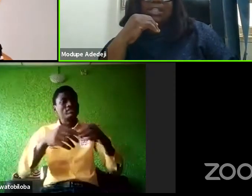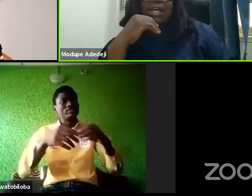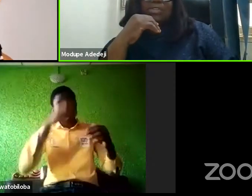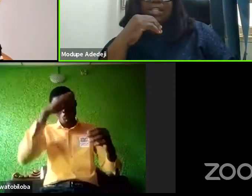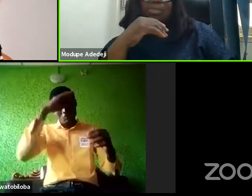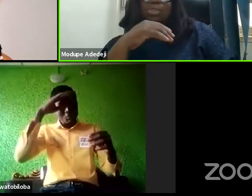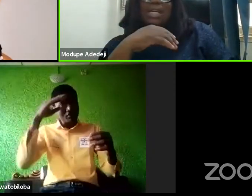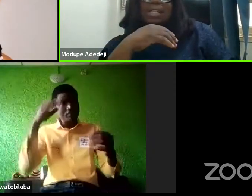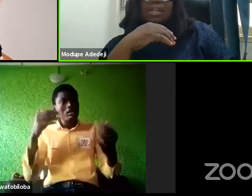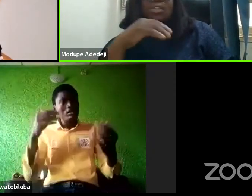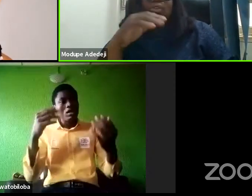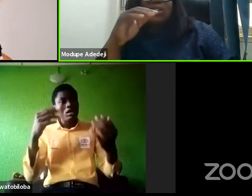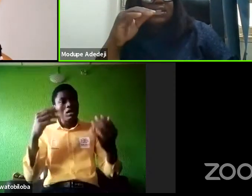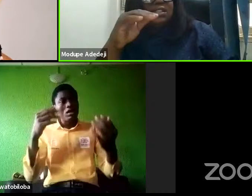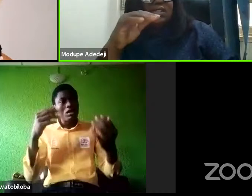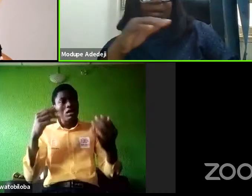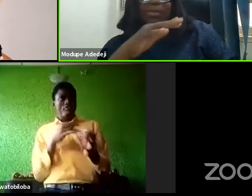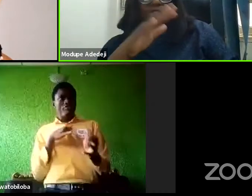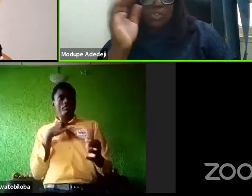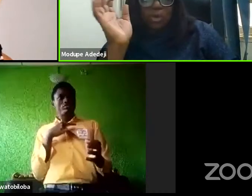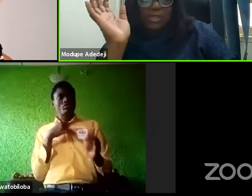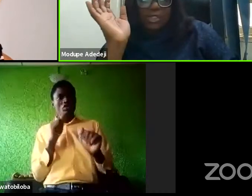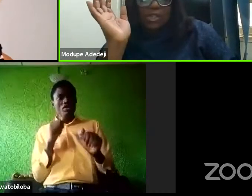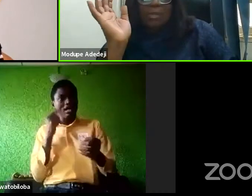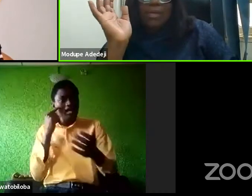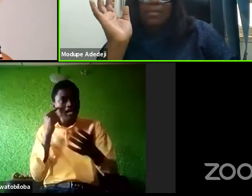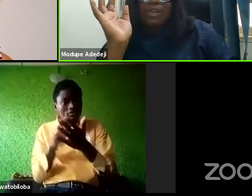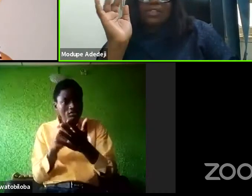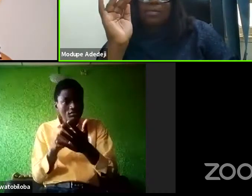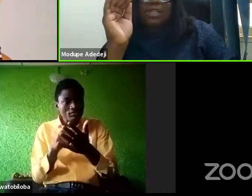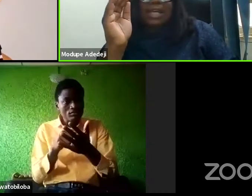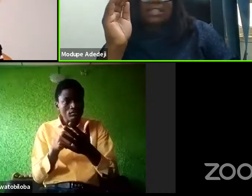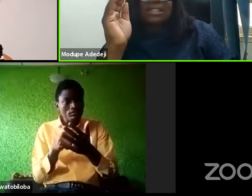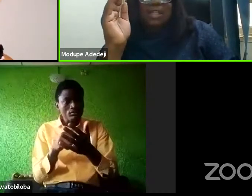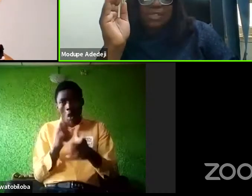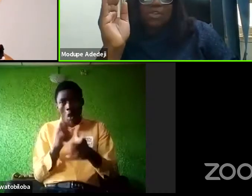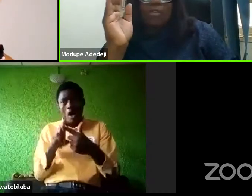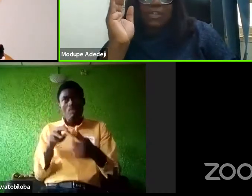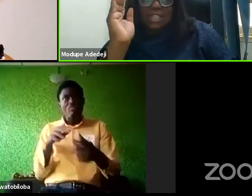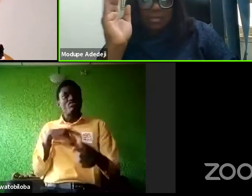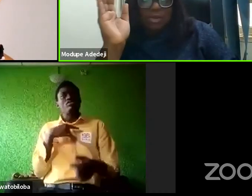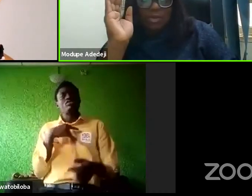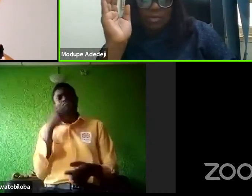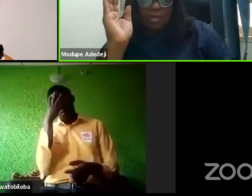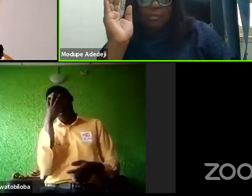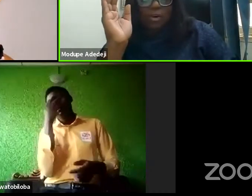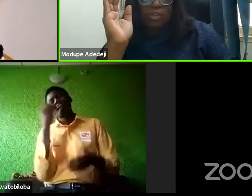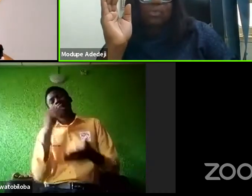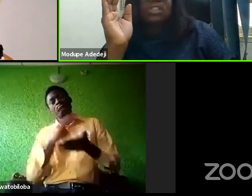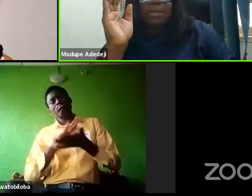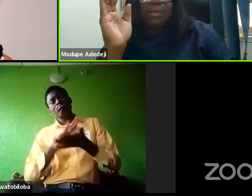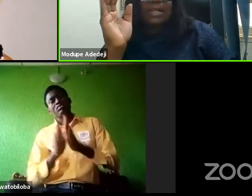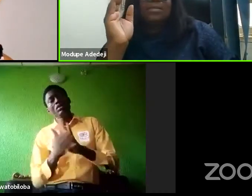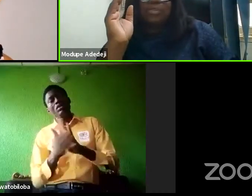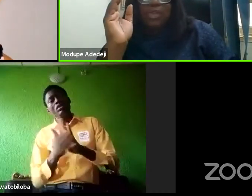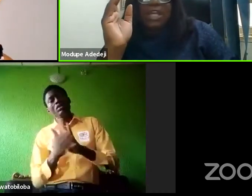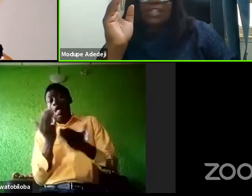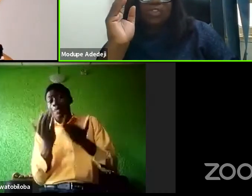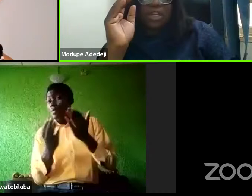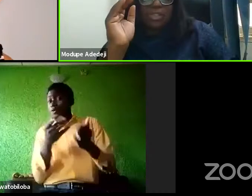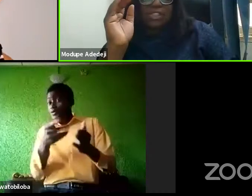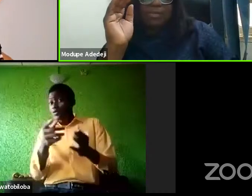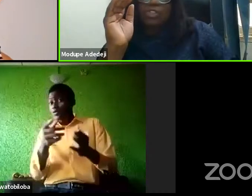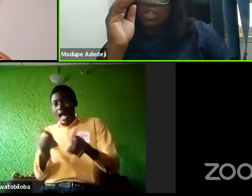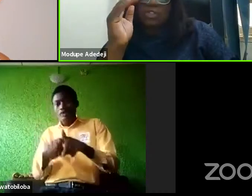can notice actually too is that your sleep is disturbed. Maybe you are somebody that sleeps comfortably before, you sleep and